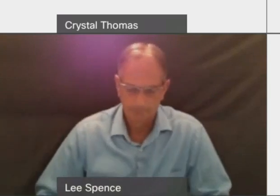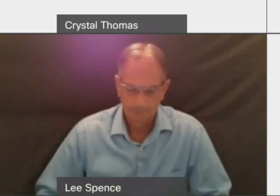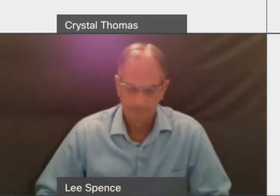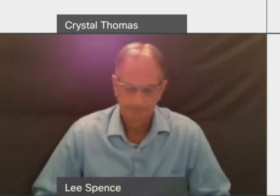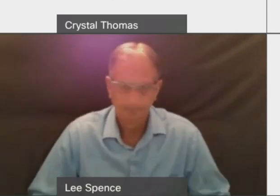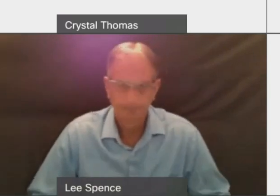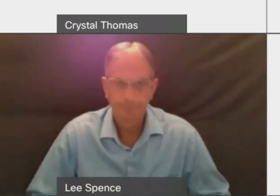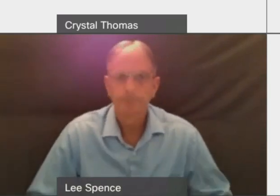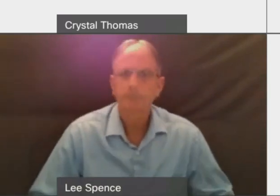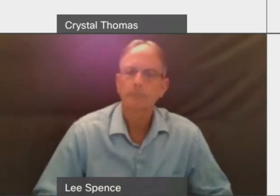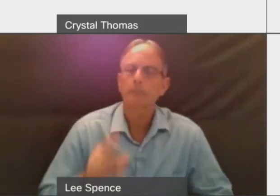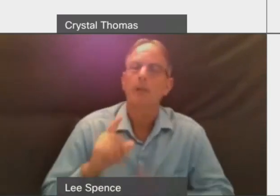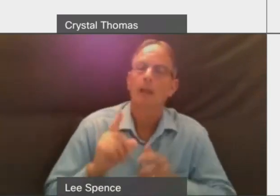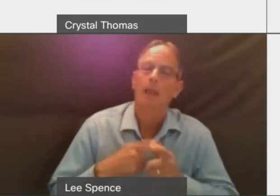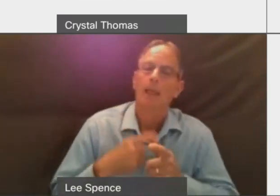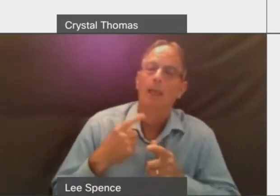And then